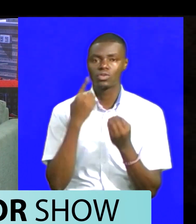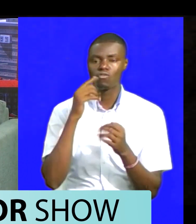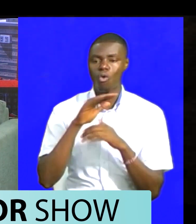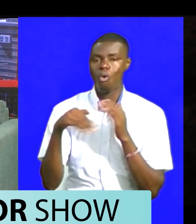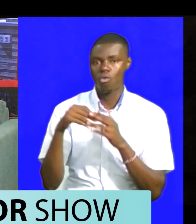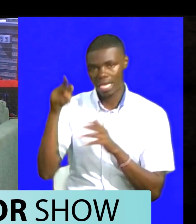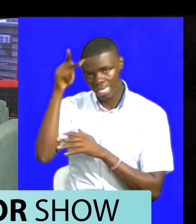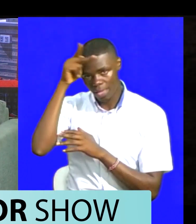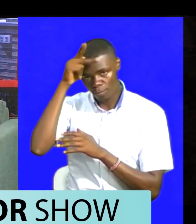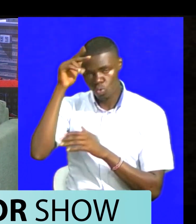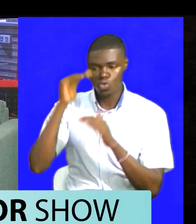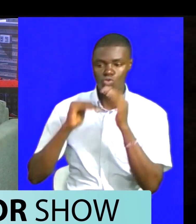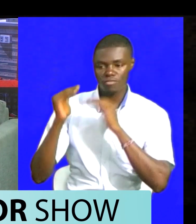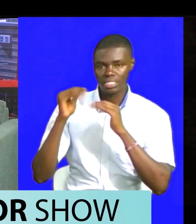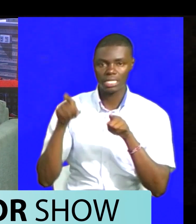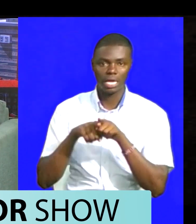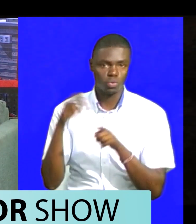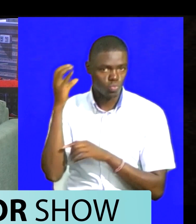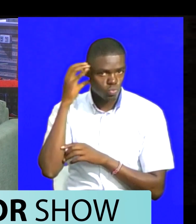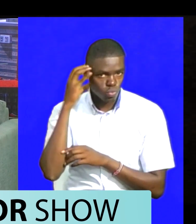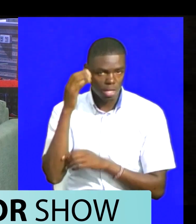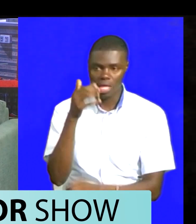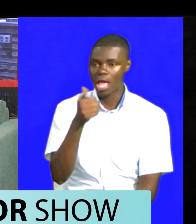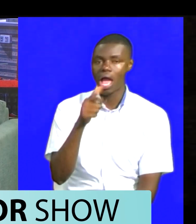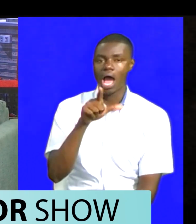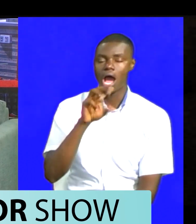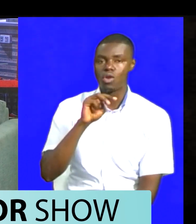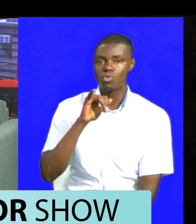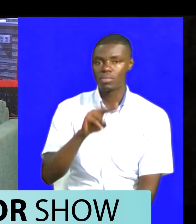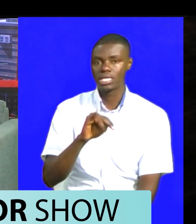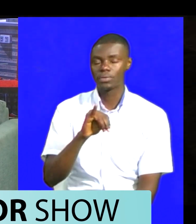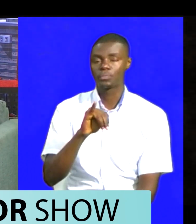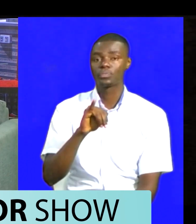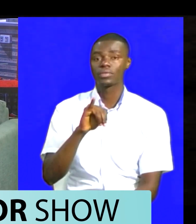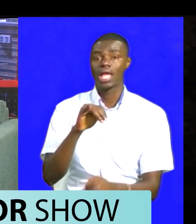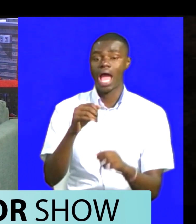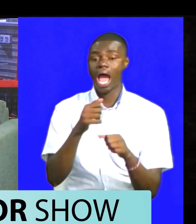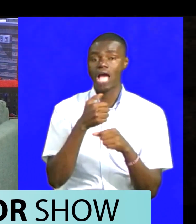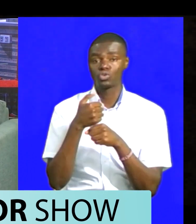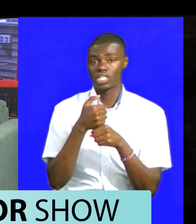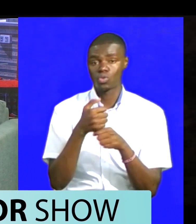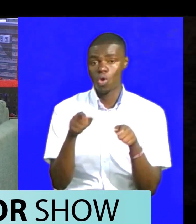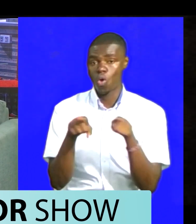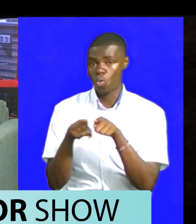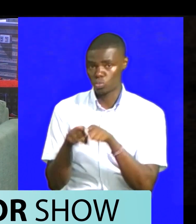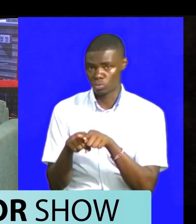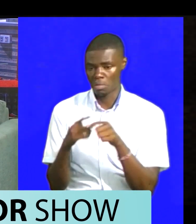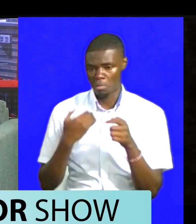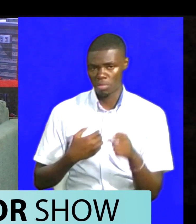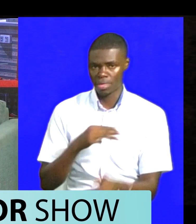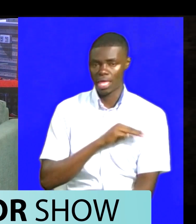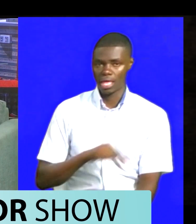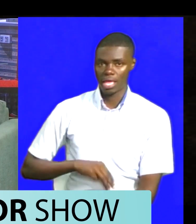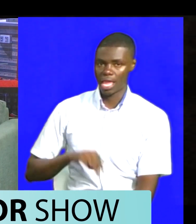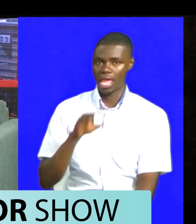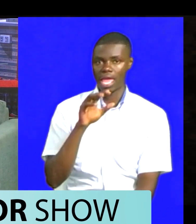Kiambu universities and college alumni association. So I'm the Miss Kuksa, and I'm also the Miss MK